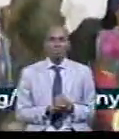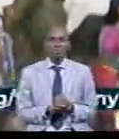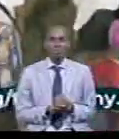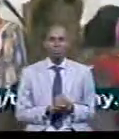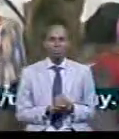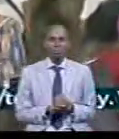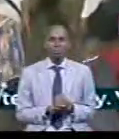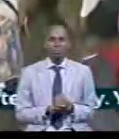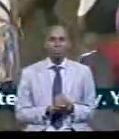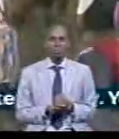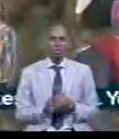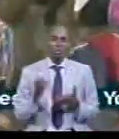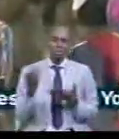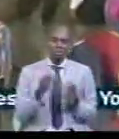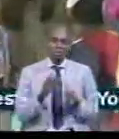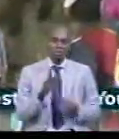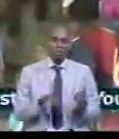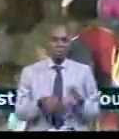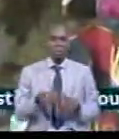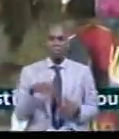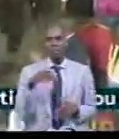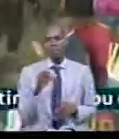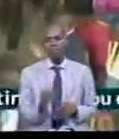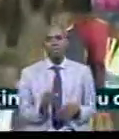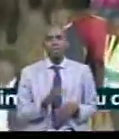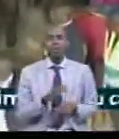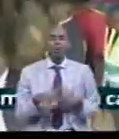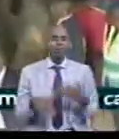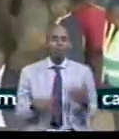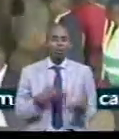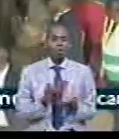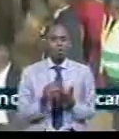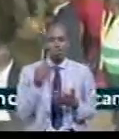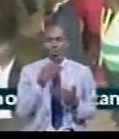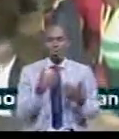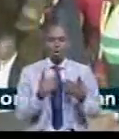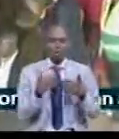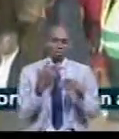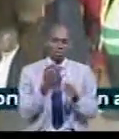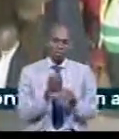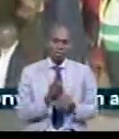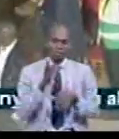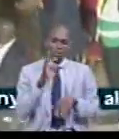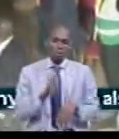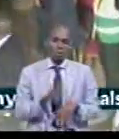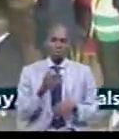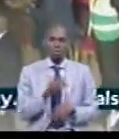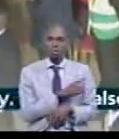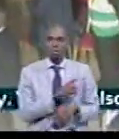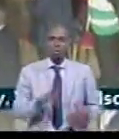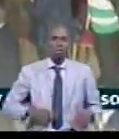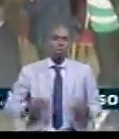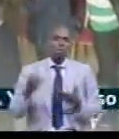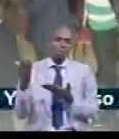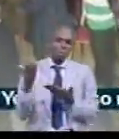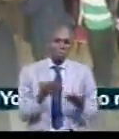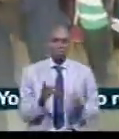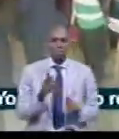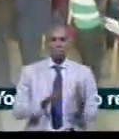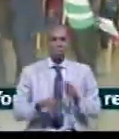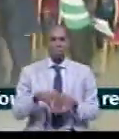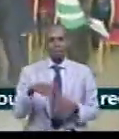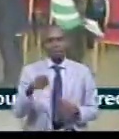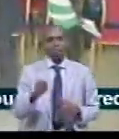Bring them out. All those who have received the touch of the Lord. Bring them out.